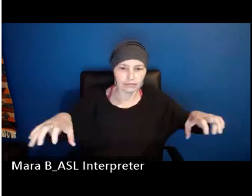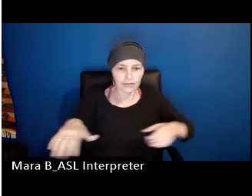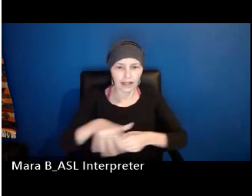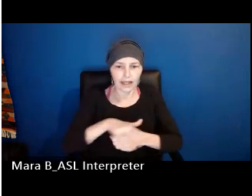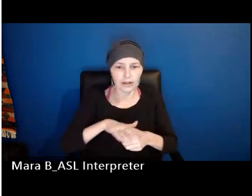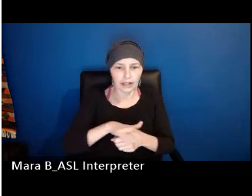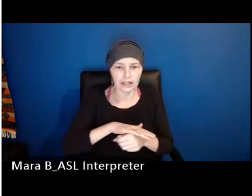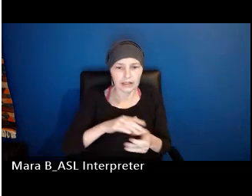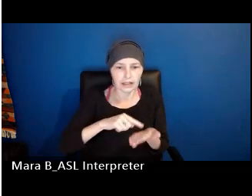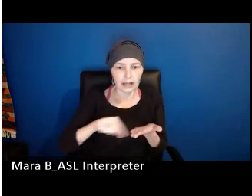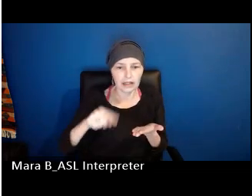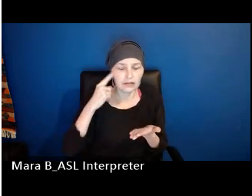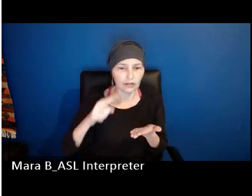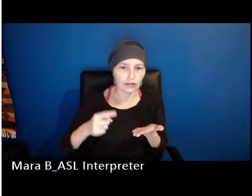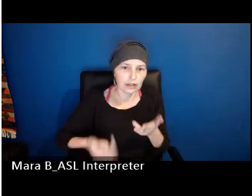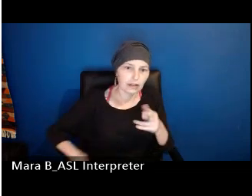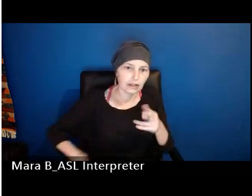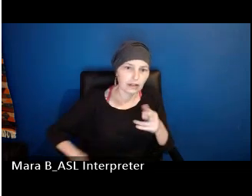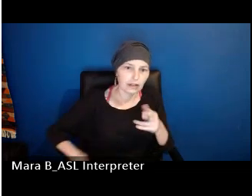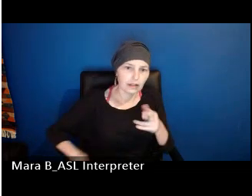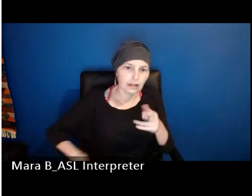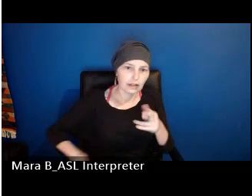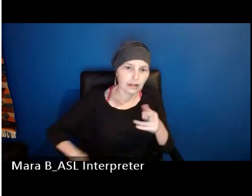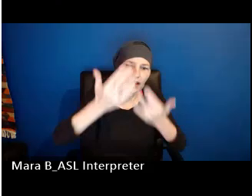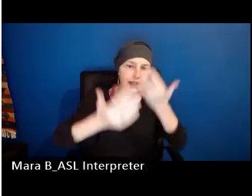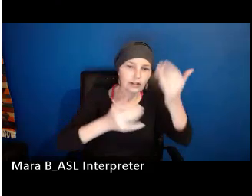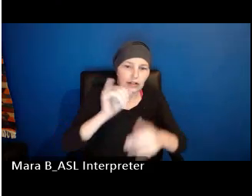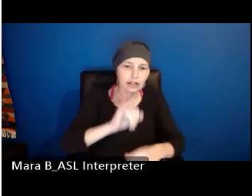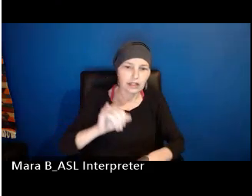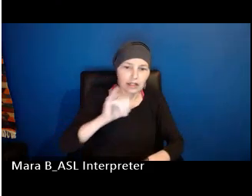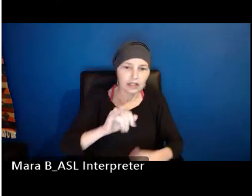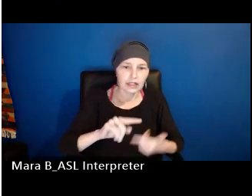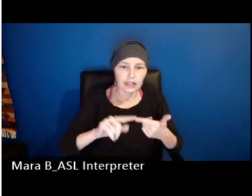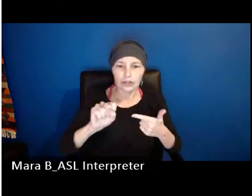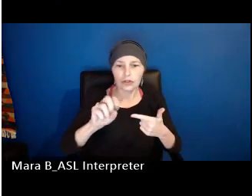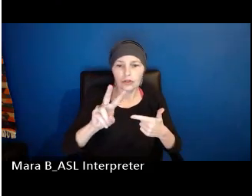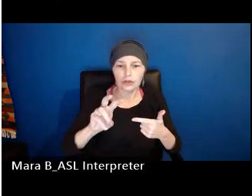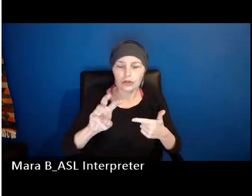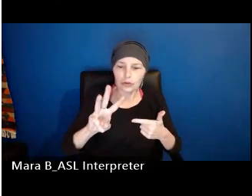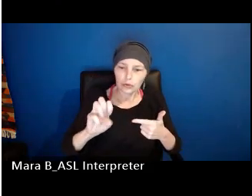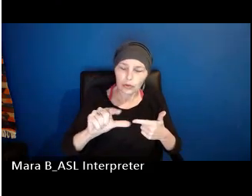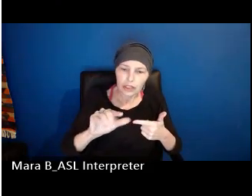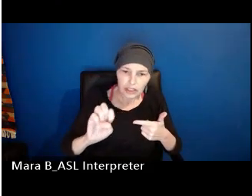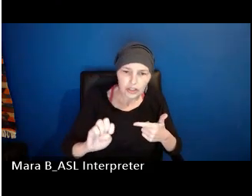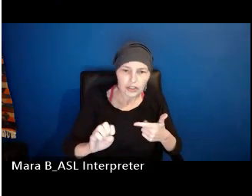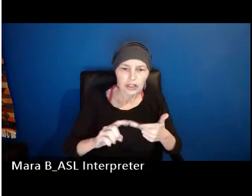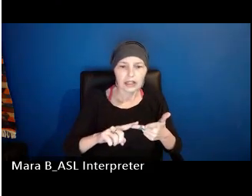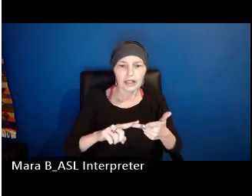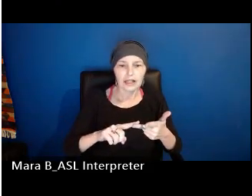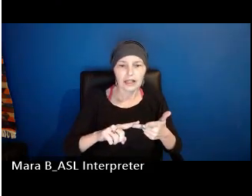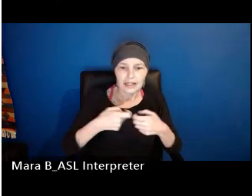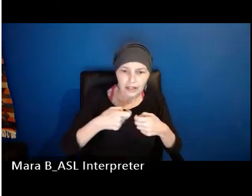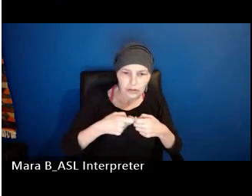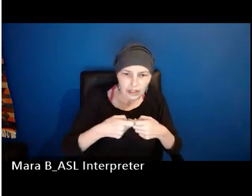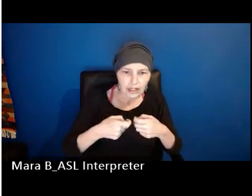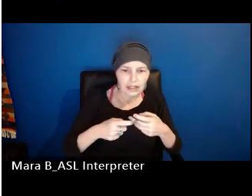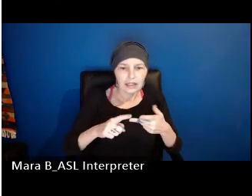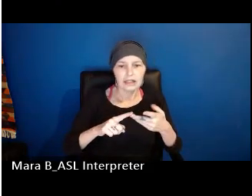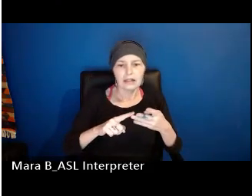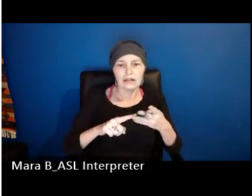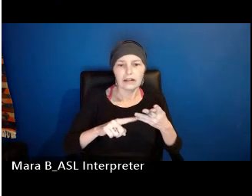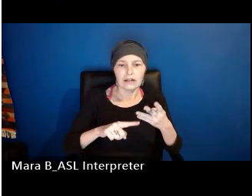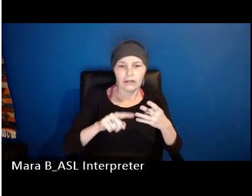fire insurance. You're increasing our sewage costs, our electric costs, in part to pay for replacement of equipment from fire